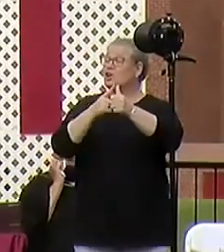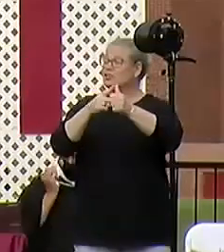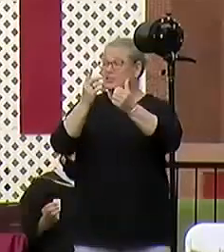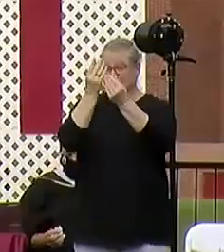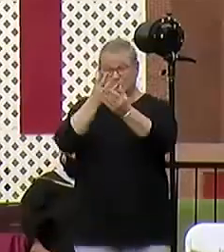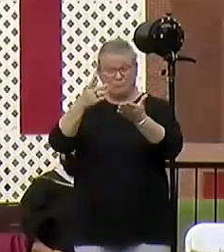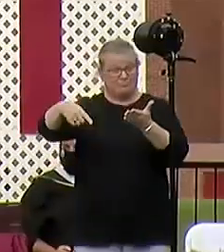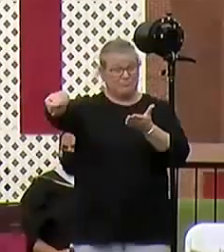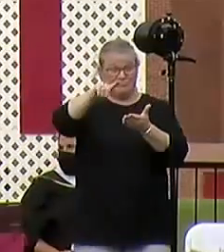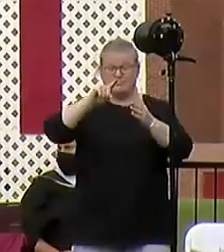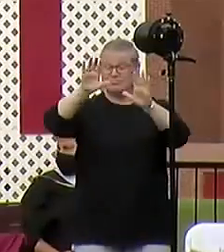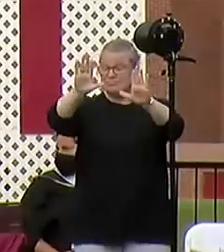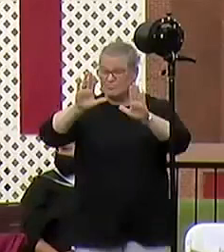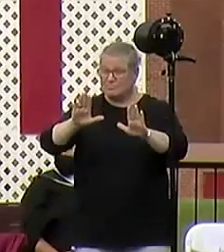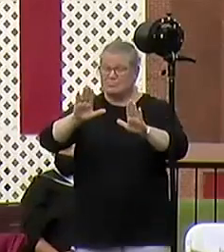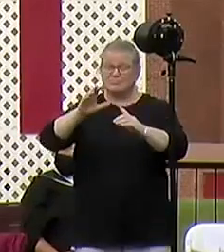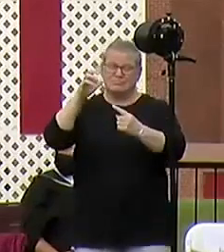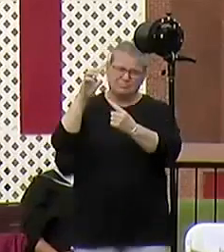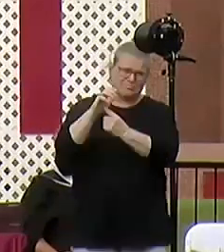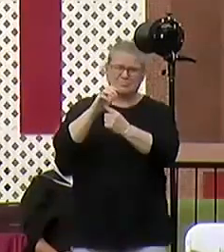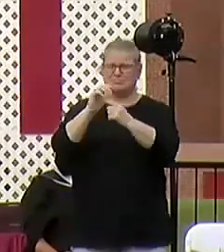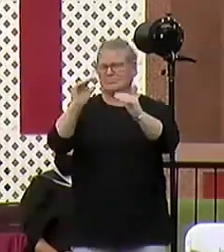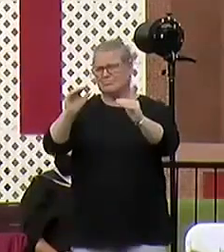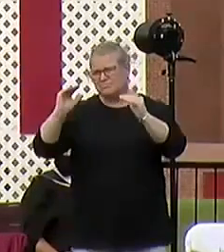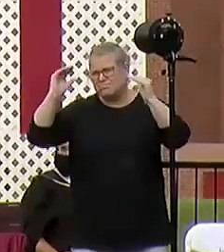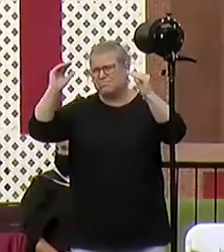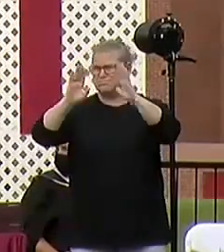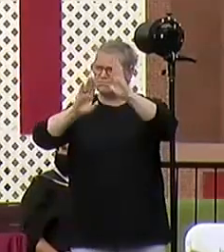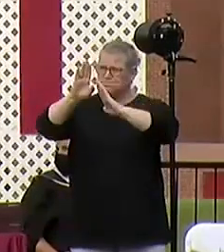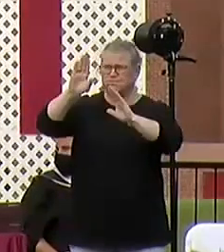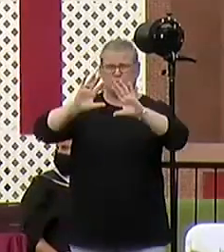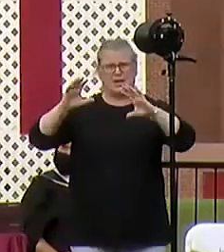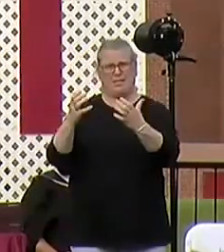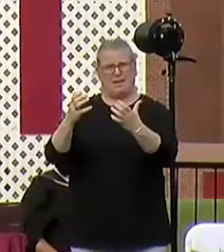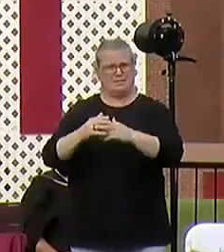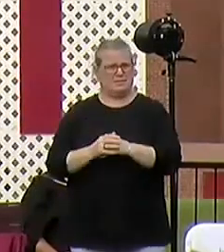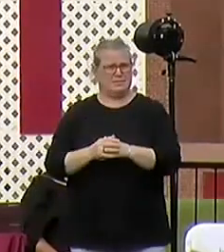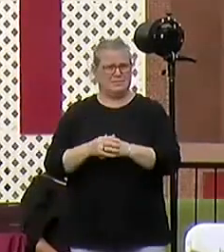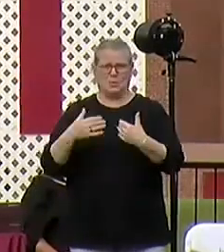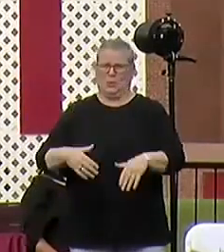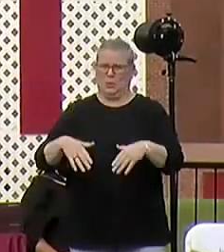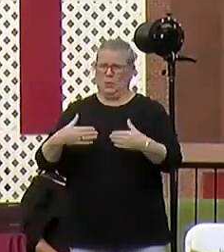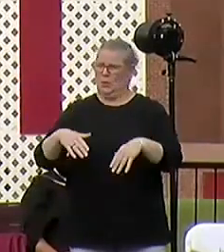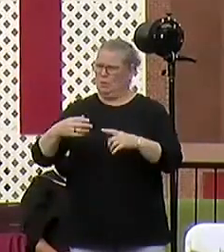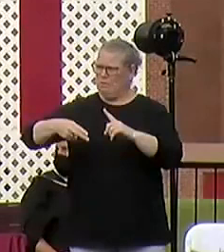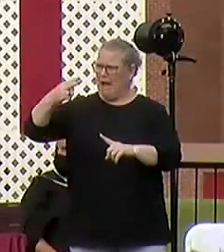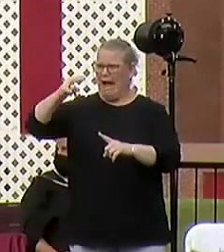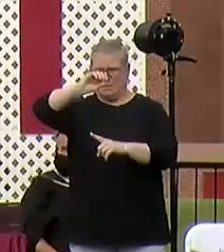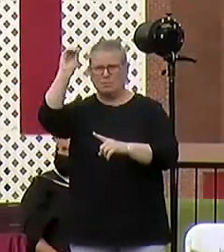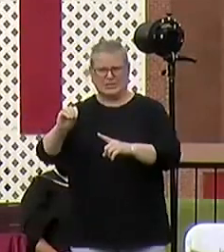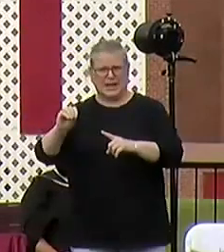high-achieving graduating class with an unusually high percentage of students whose grade point